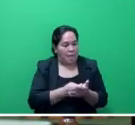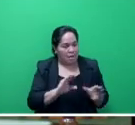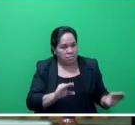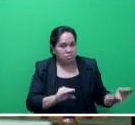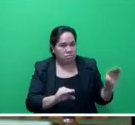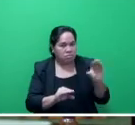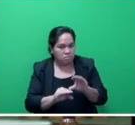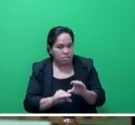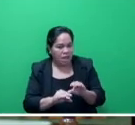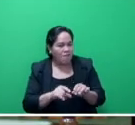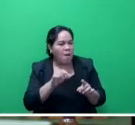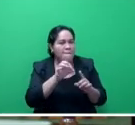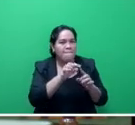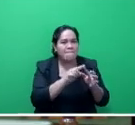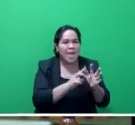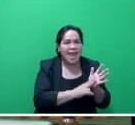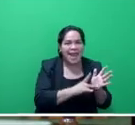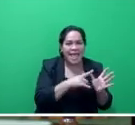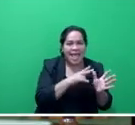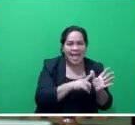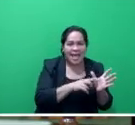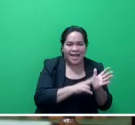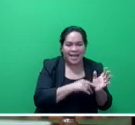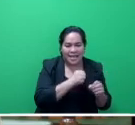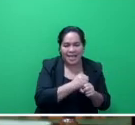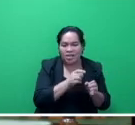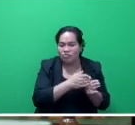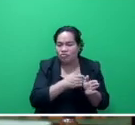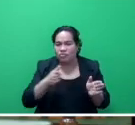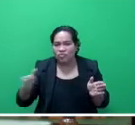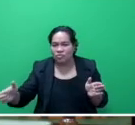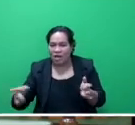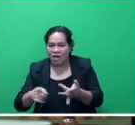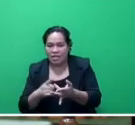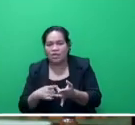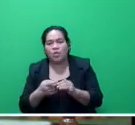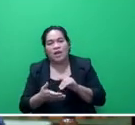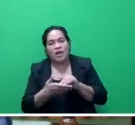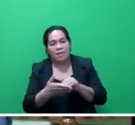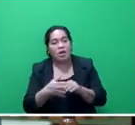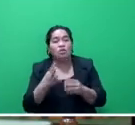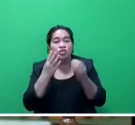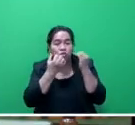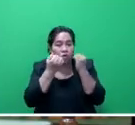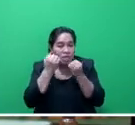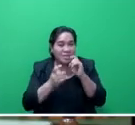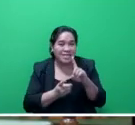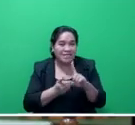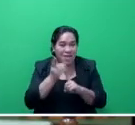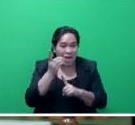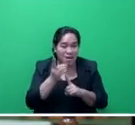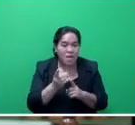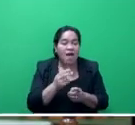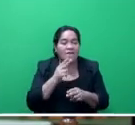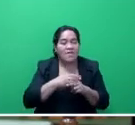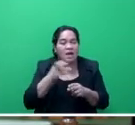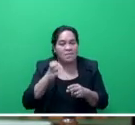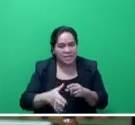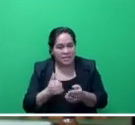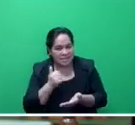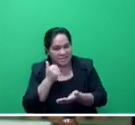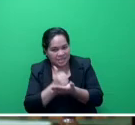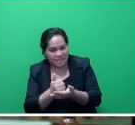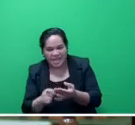A further $3.3 million is provided for cane access roads, sugarcane development, farmer assistance, weedicide subsidy, and new